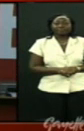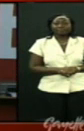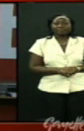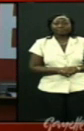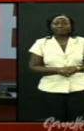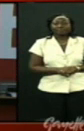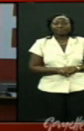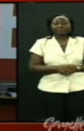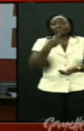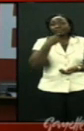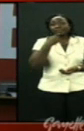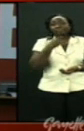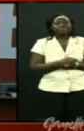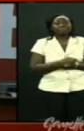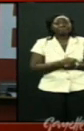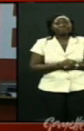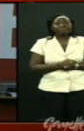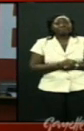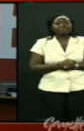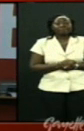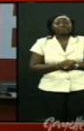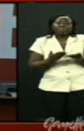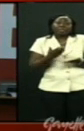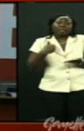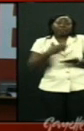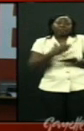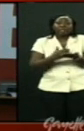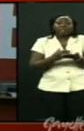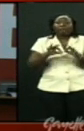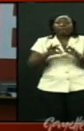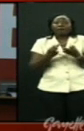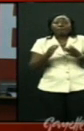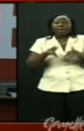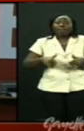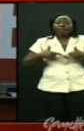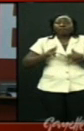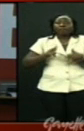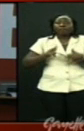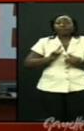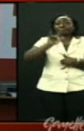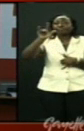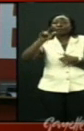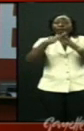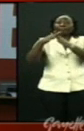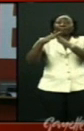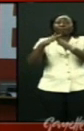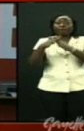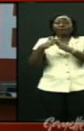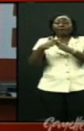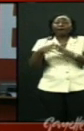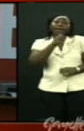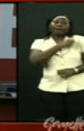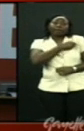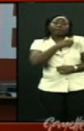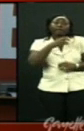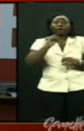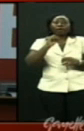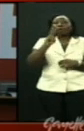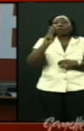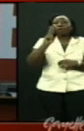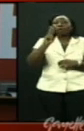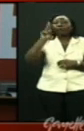Chances are you have some family or tanti or nenen living abroad in the US or Canada or Europe who is right